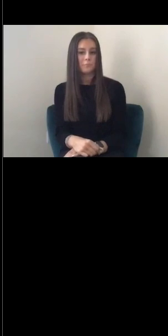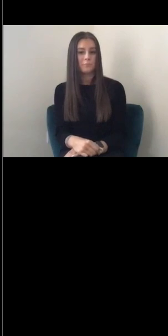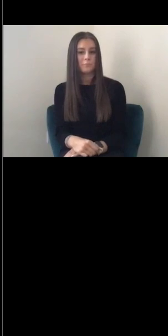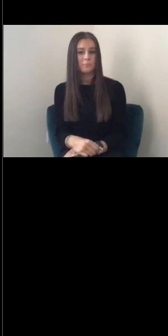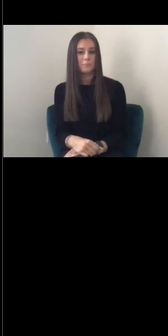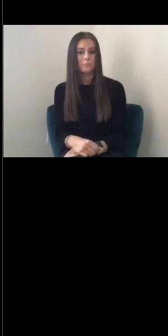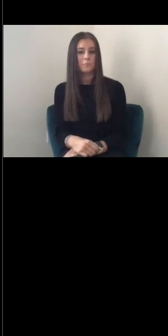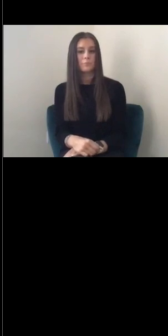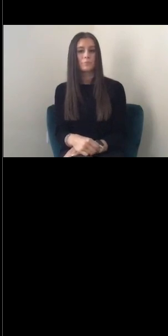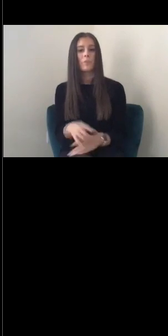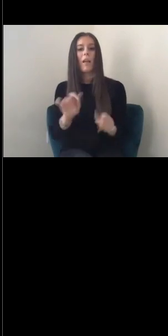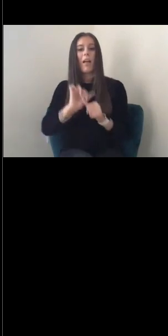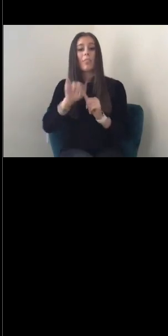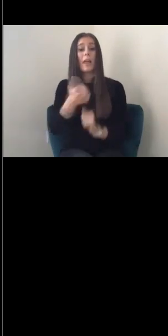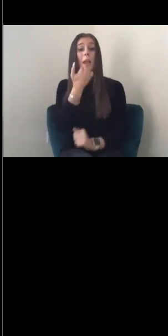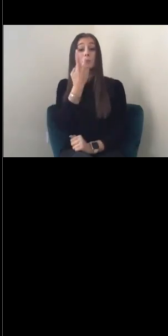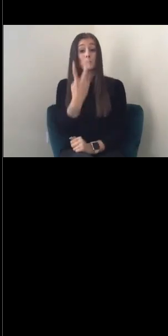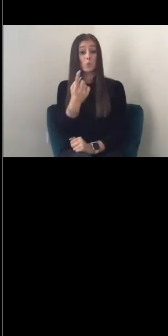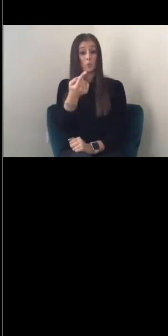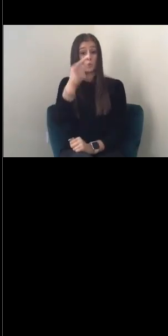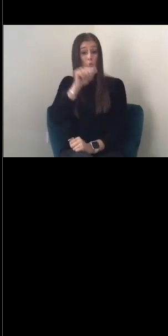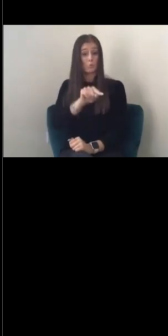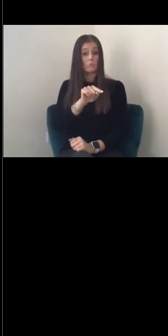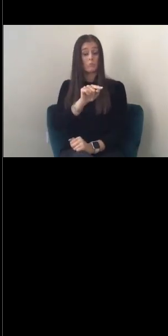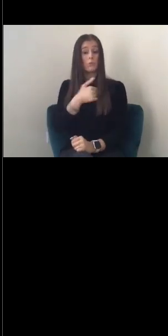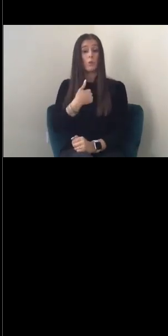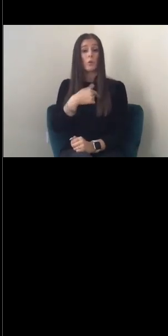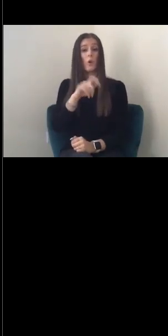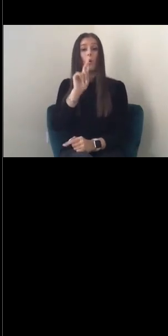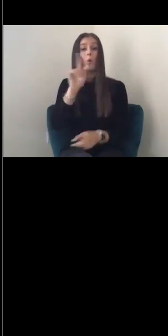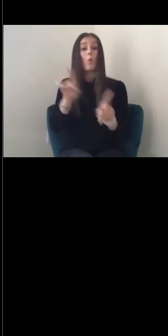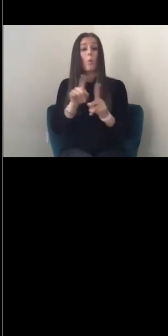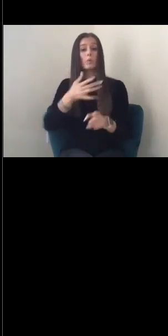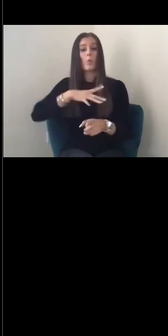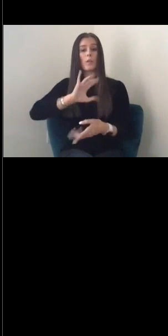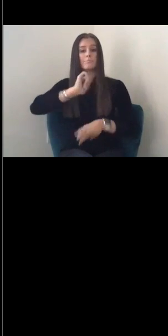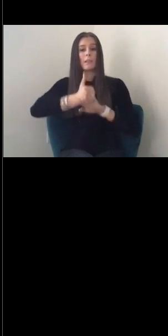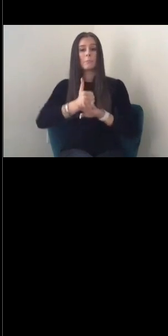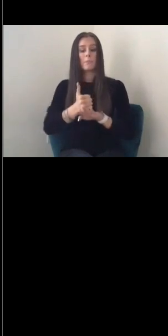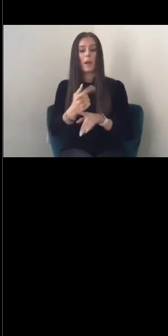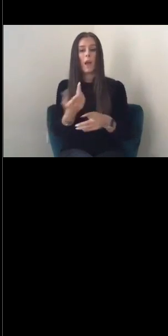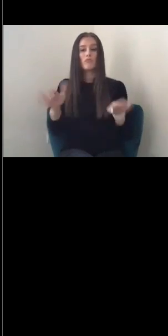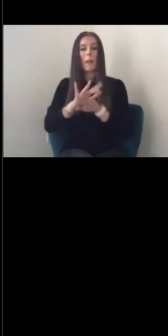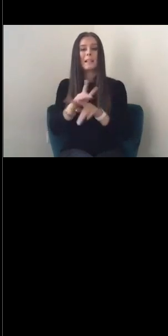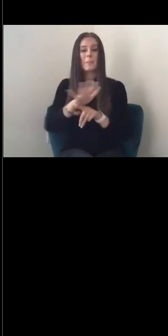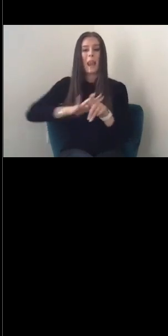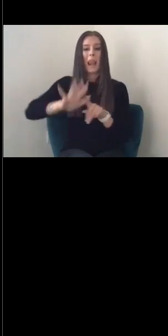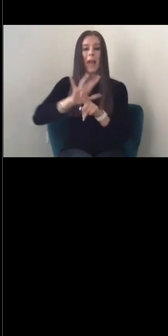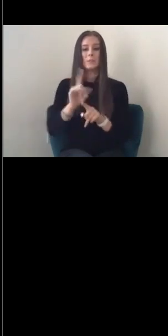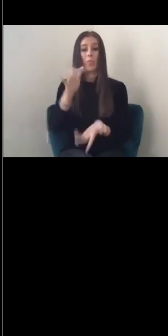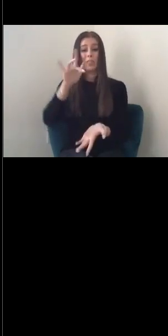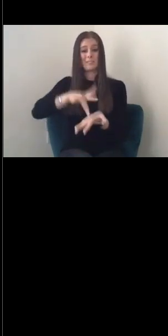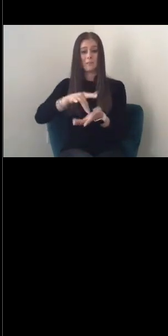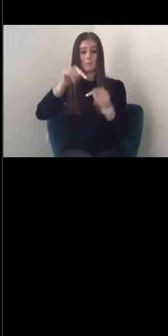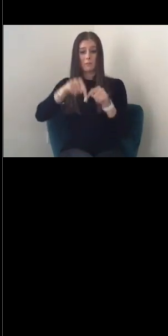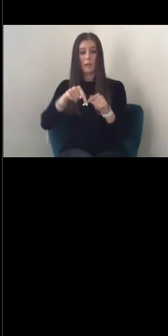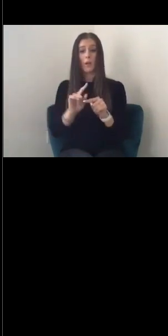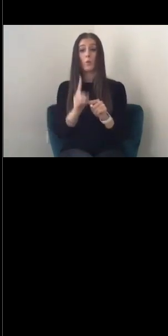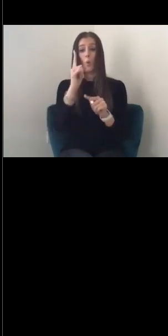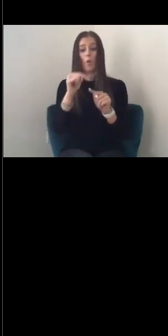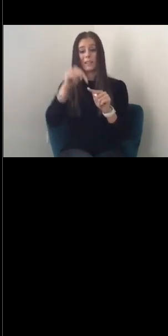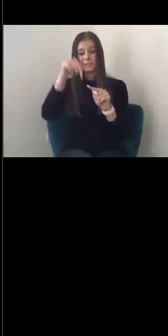And shown as number 2 on this image, we also propose to acquire replacement land to the north and south of Thames Chase Forest